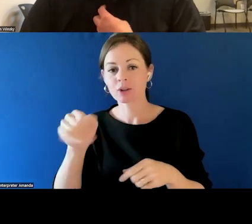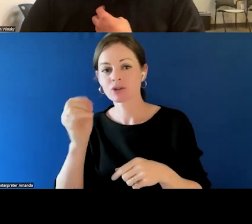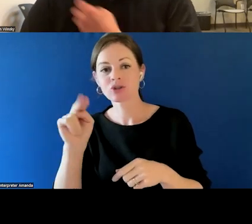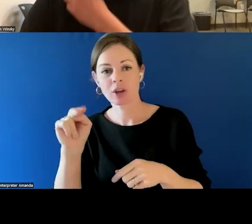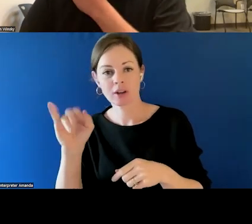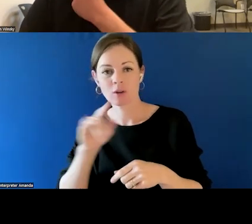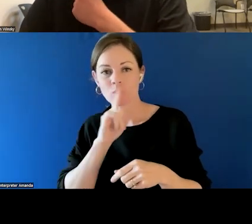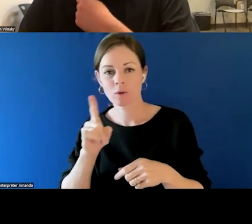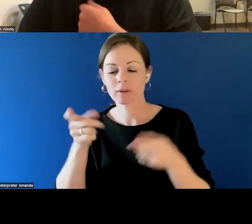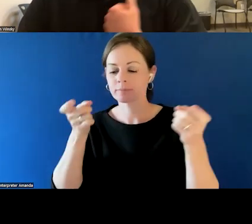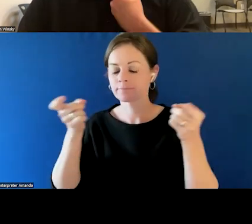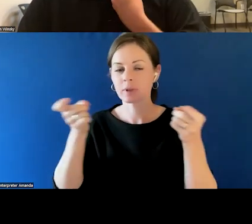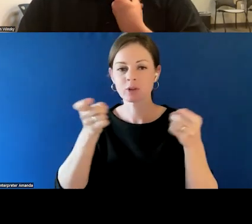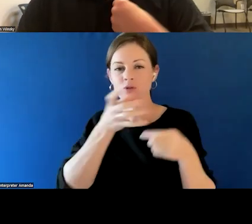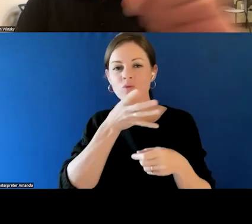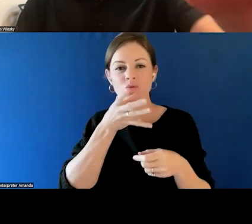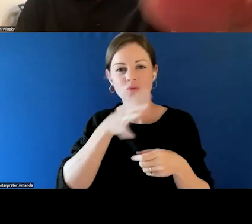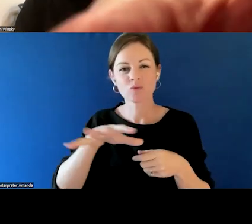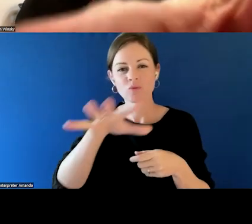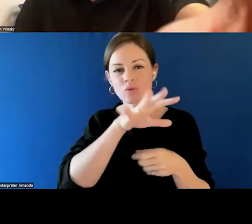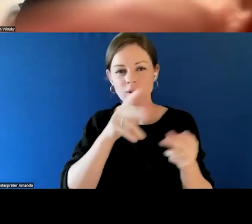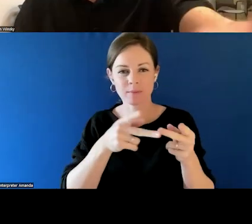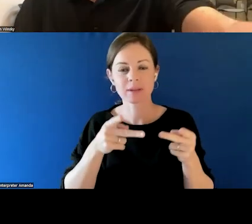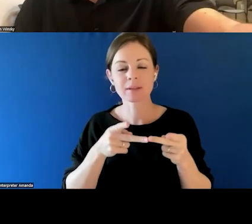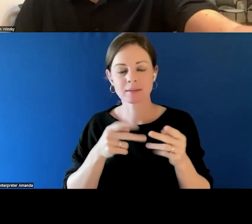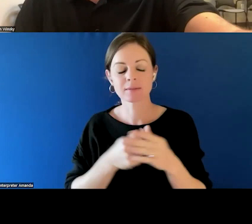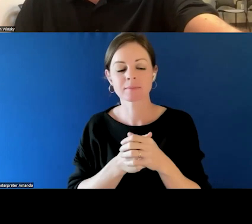rural places as well. So next slide.